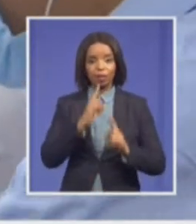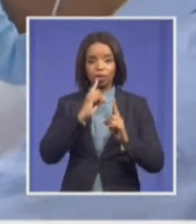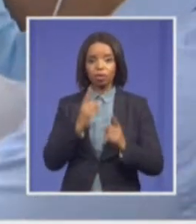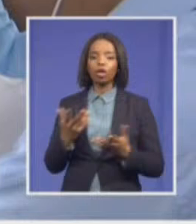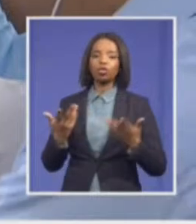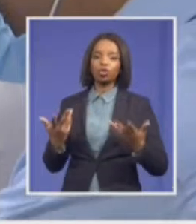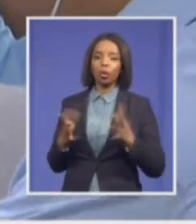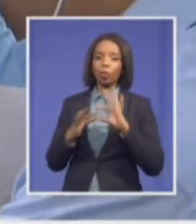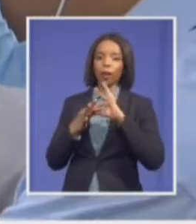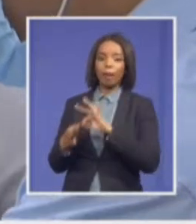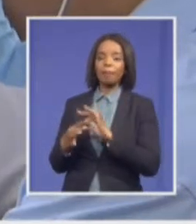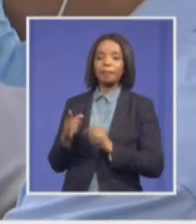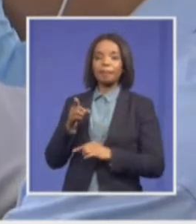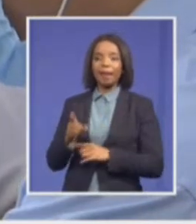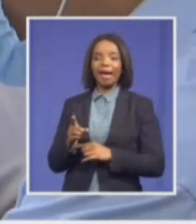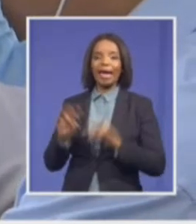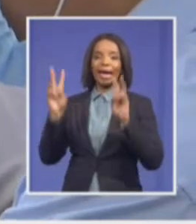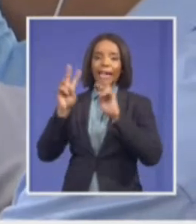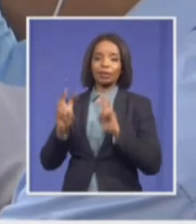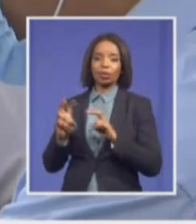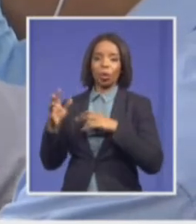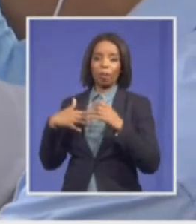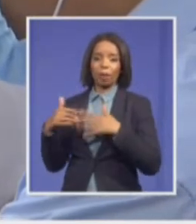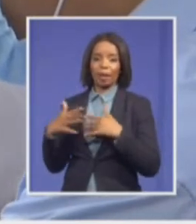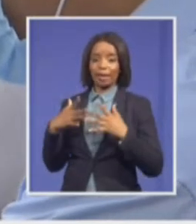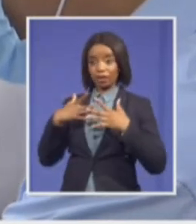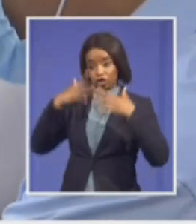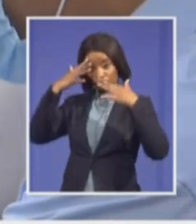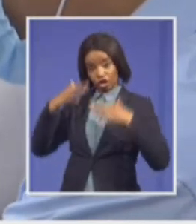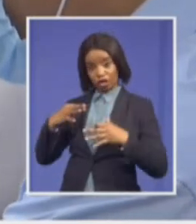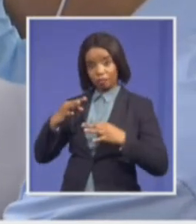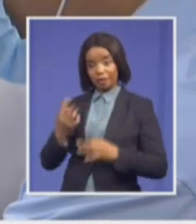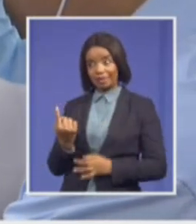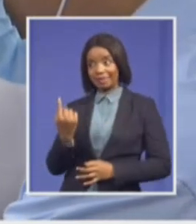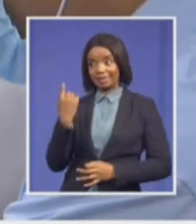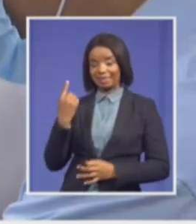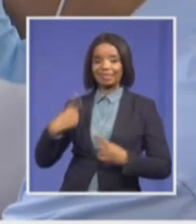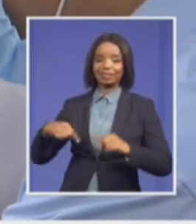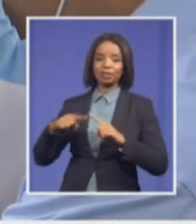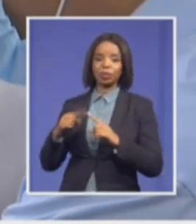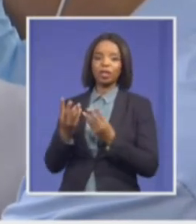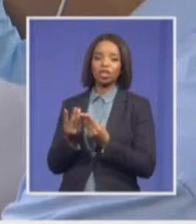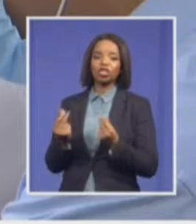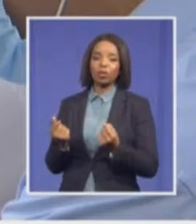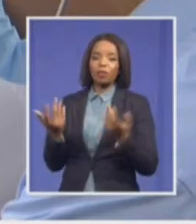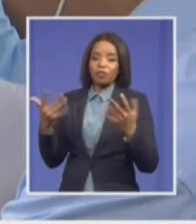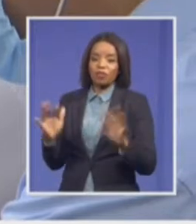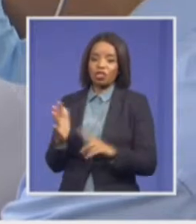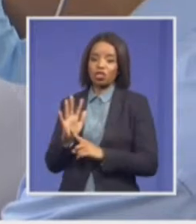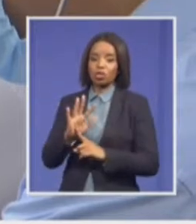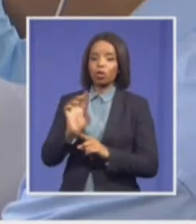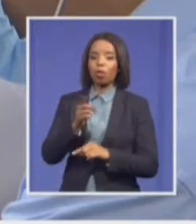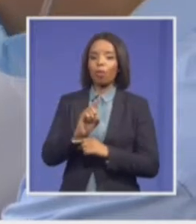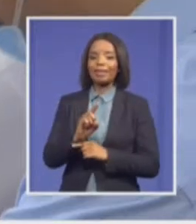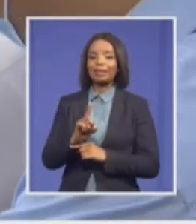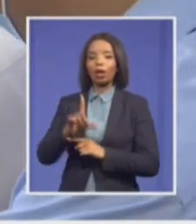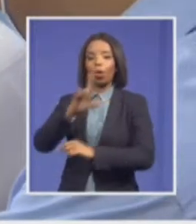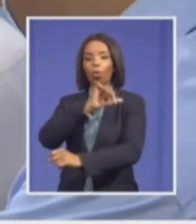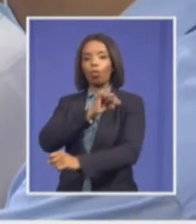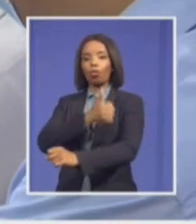one based on Rule 7, once you show you have the authority, then that takes care of the power of attorney.